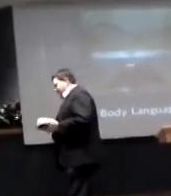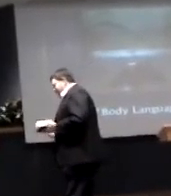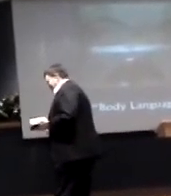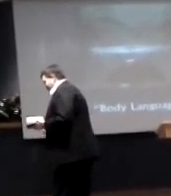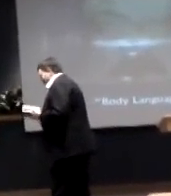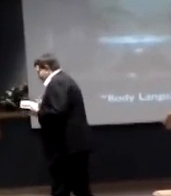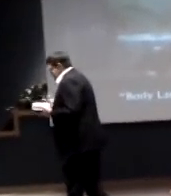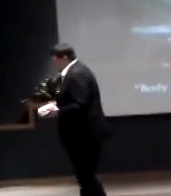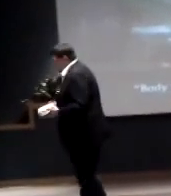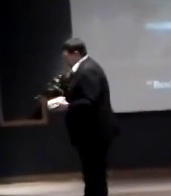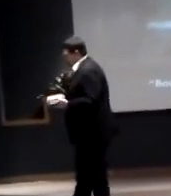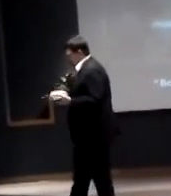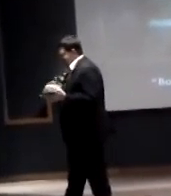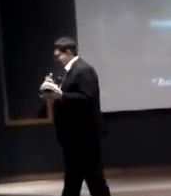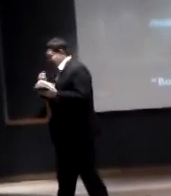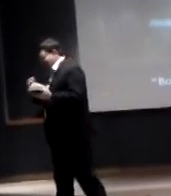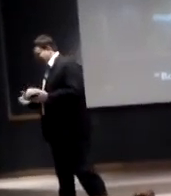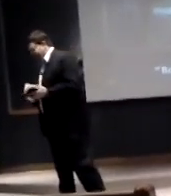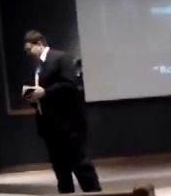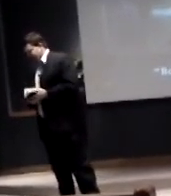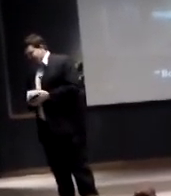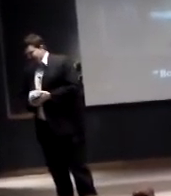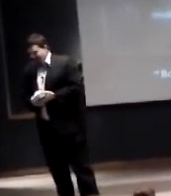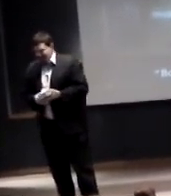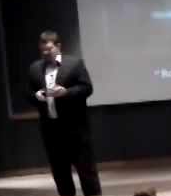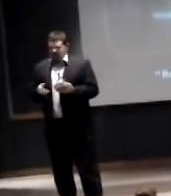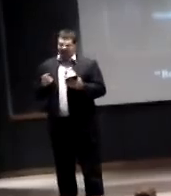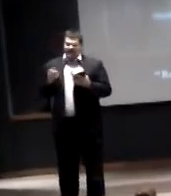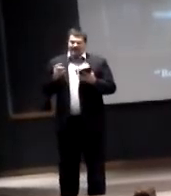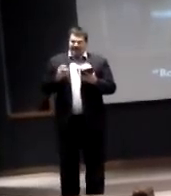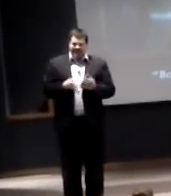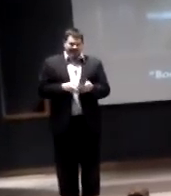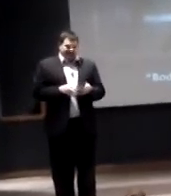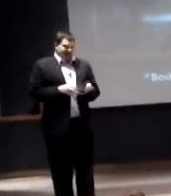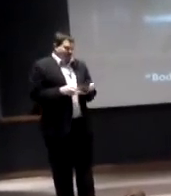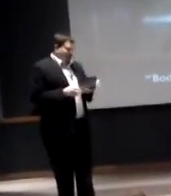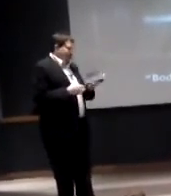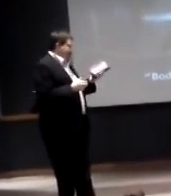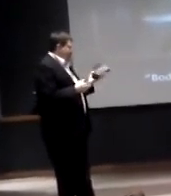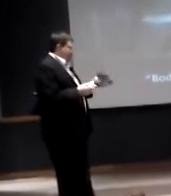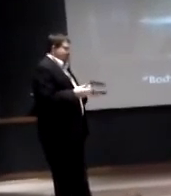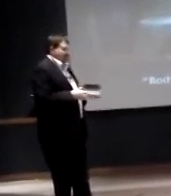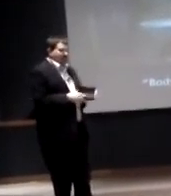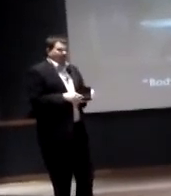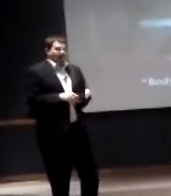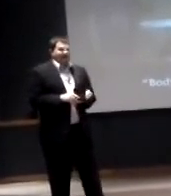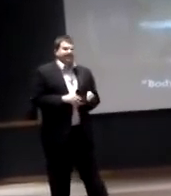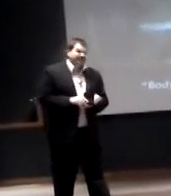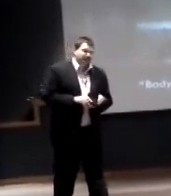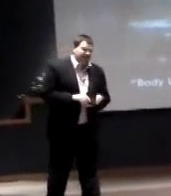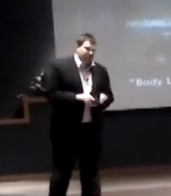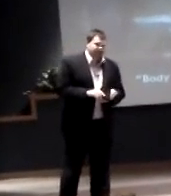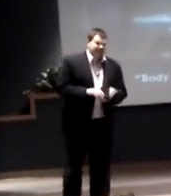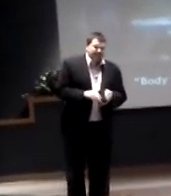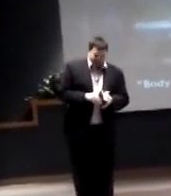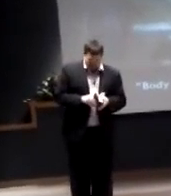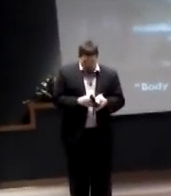has stuck with me all through years. And as I was thinking about this text this week and our lesson called Body